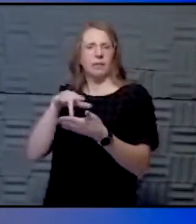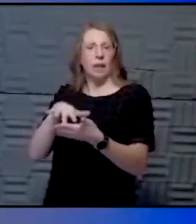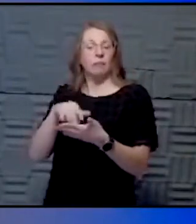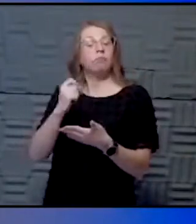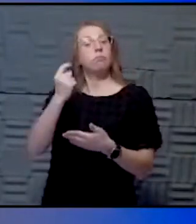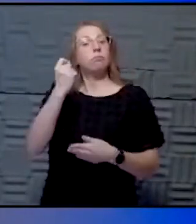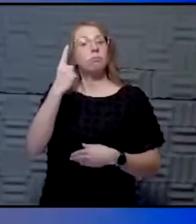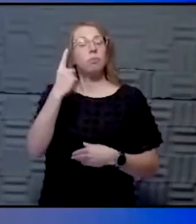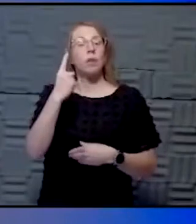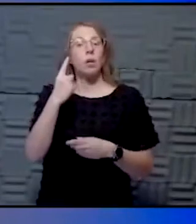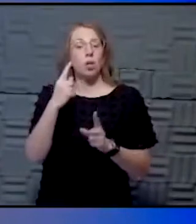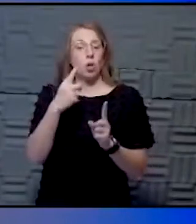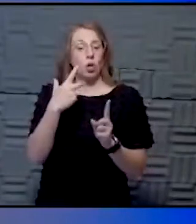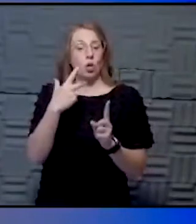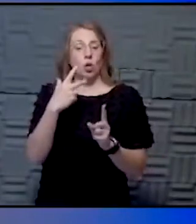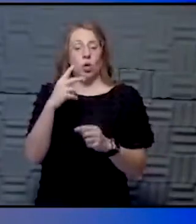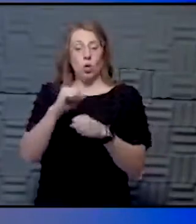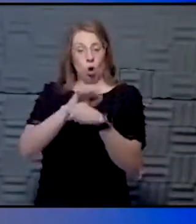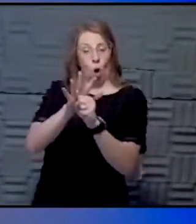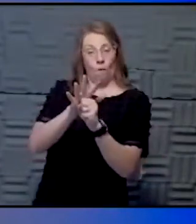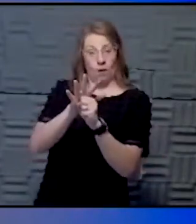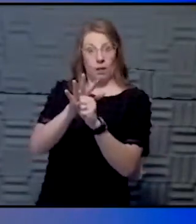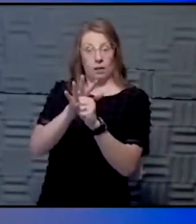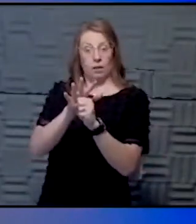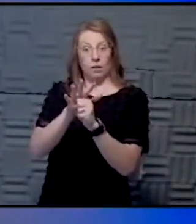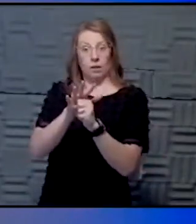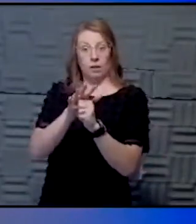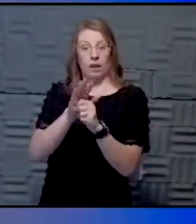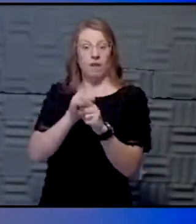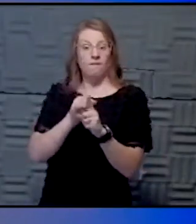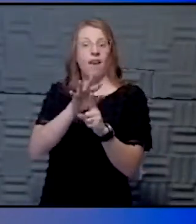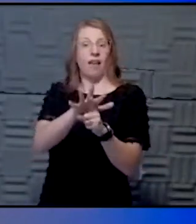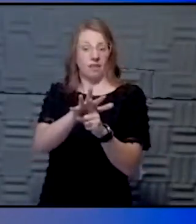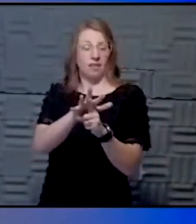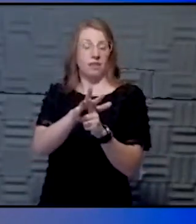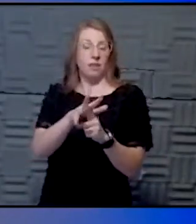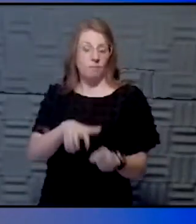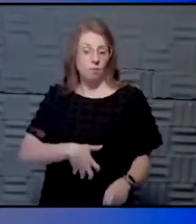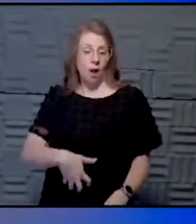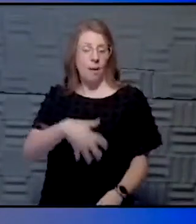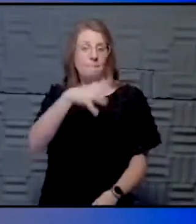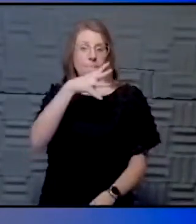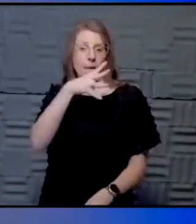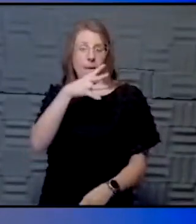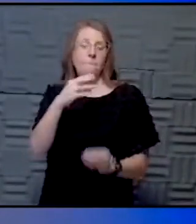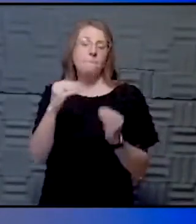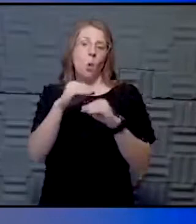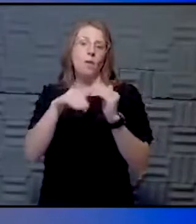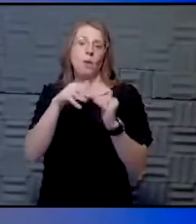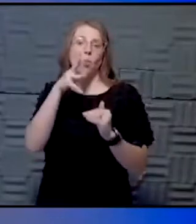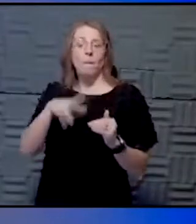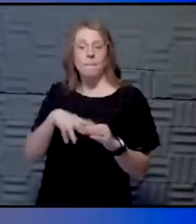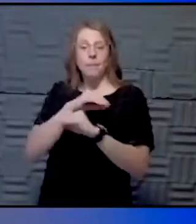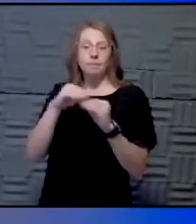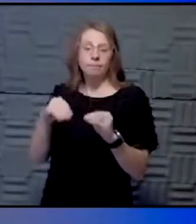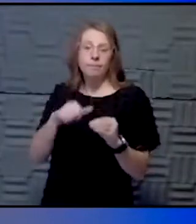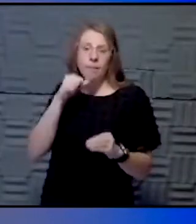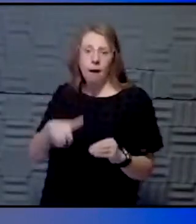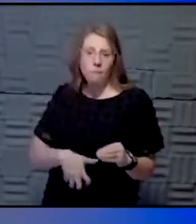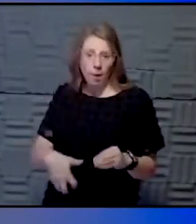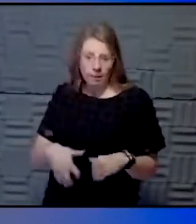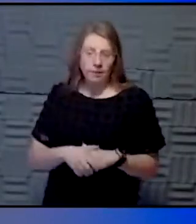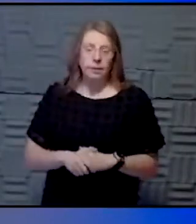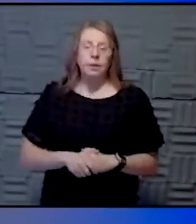that COVID affects a pregnant mom much more than a non-pregnant mom and increase those risks. So we are